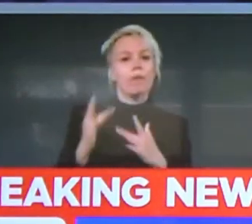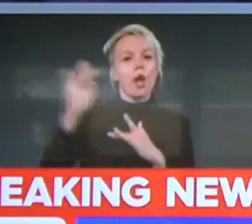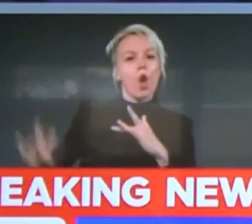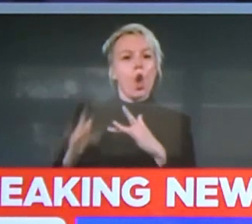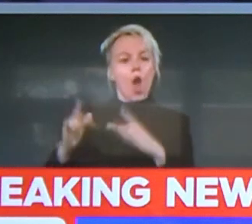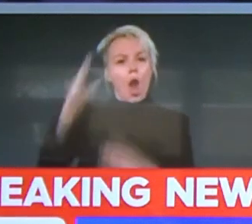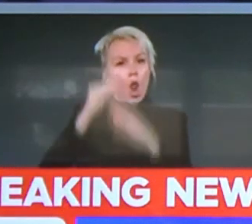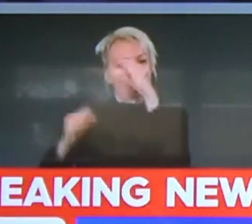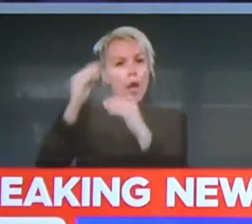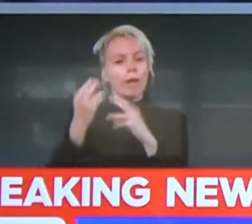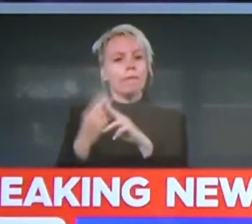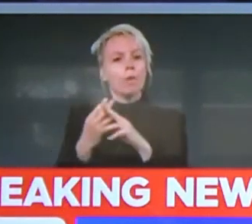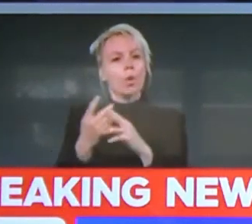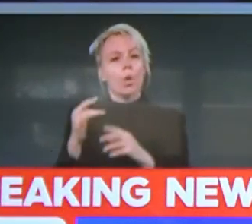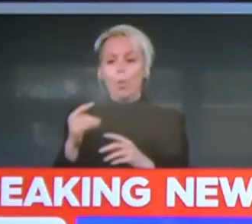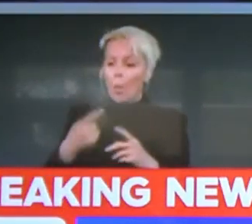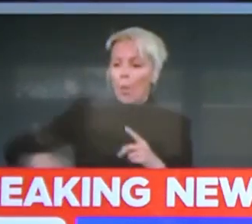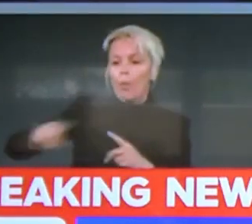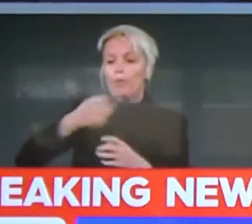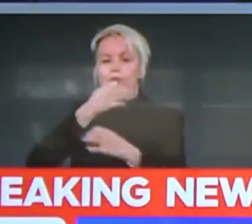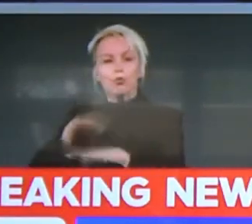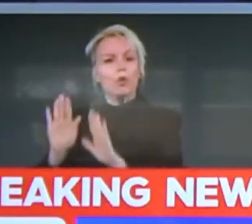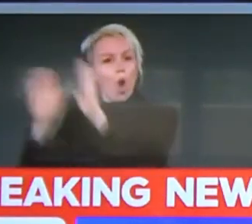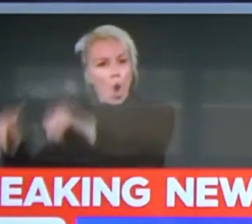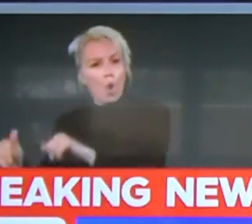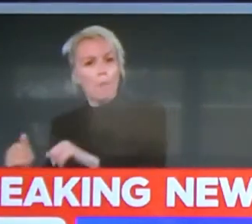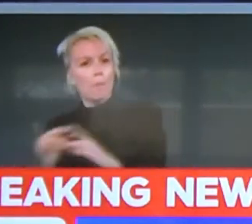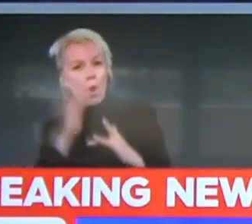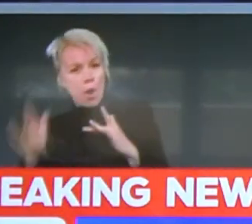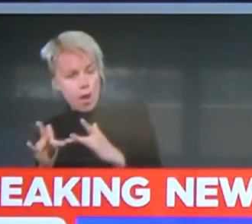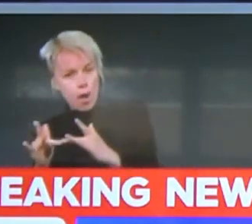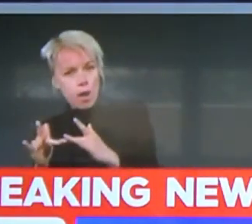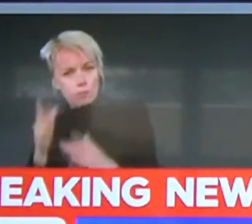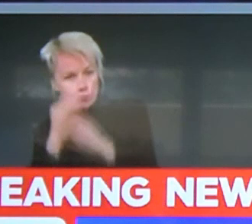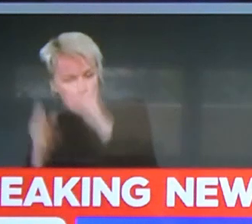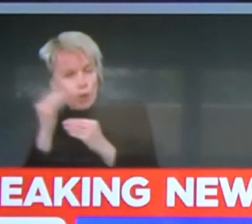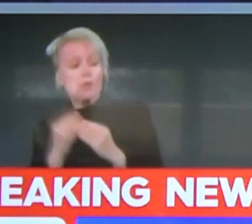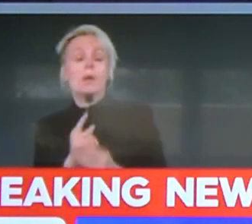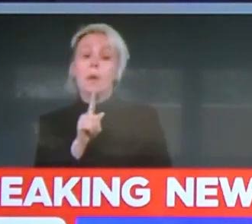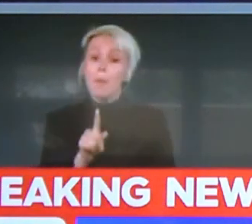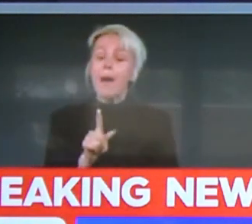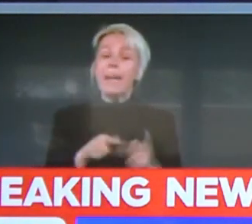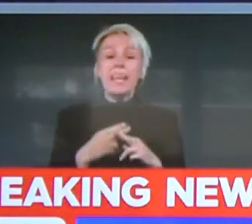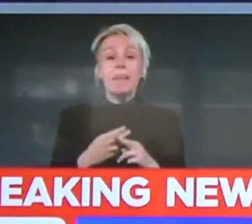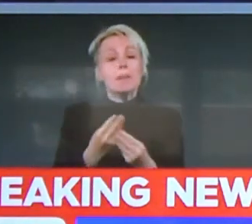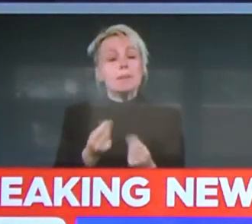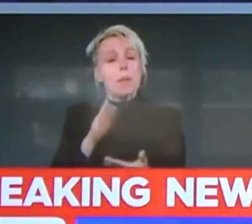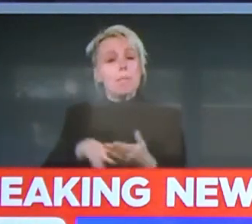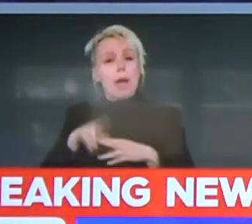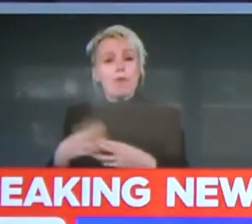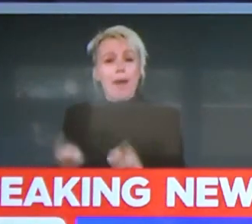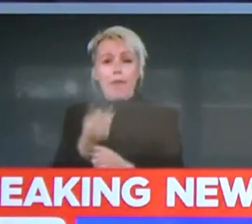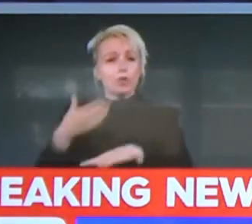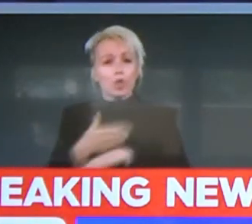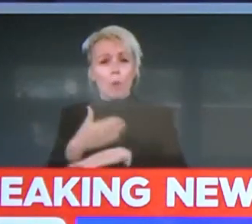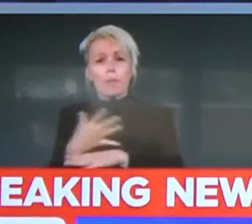children to remain at home, but importantly, for those parents who have jobs, who need to send their